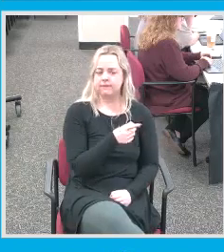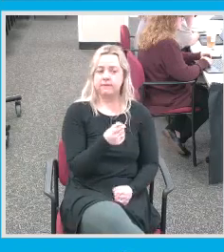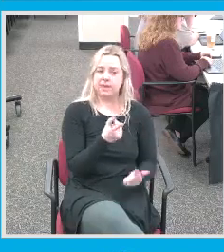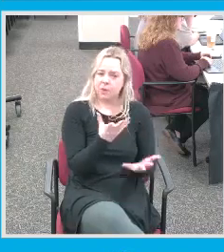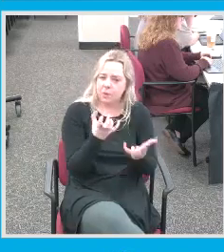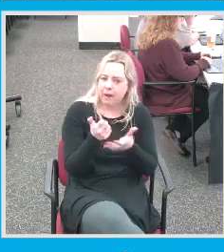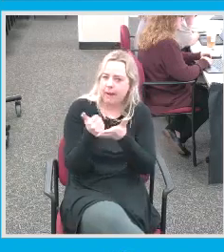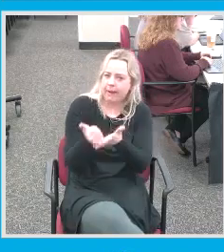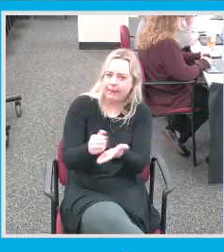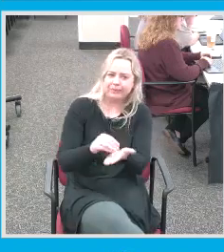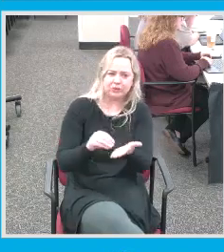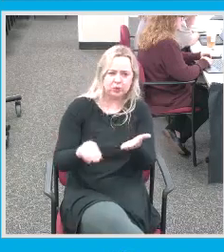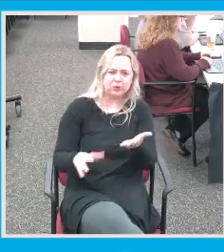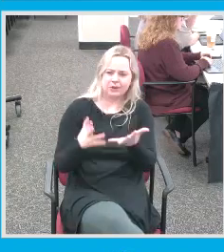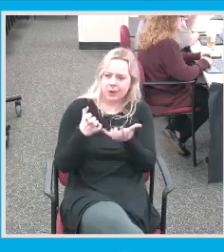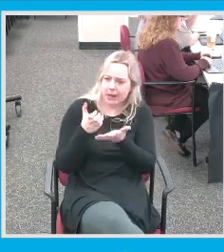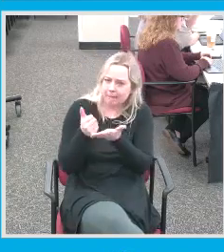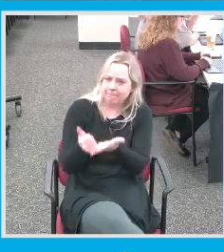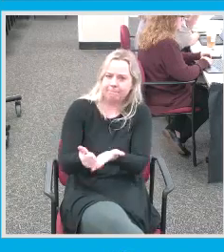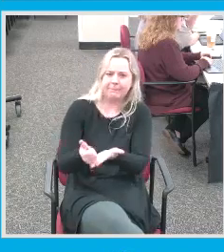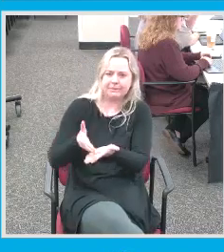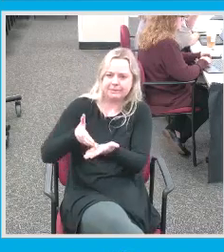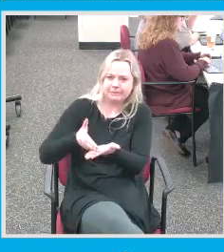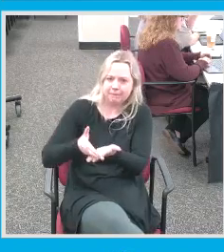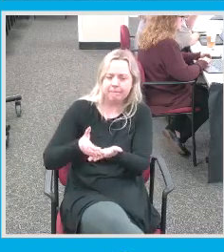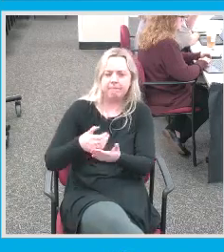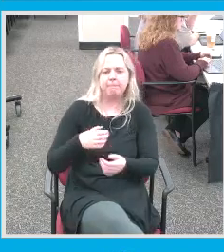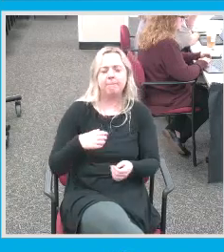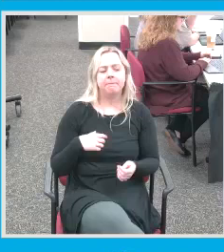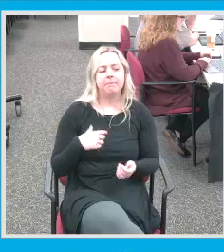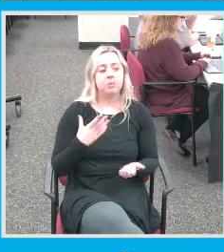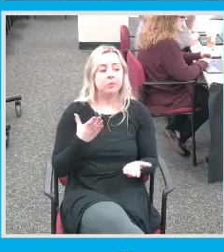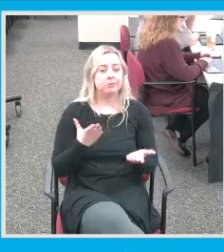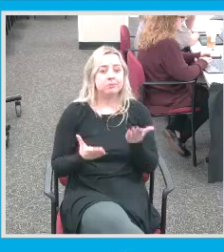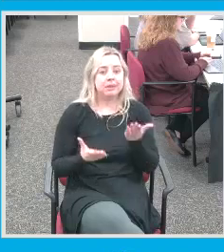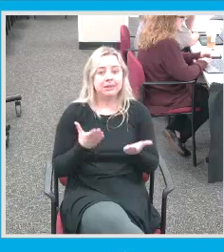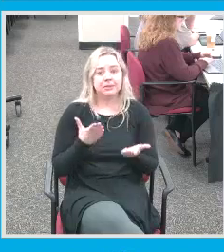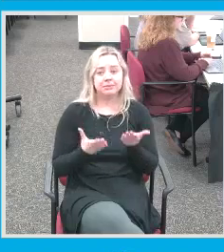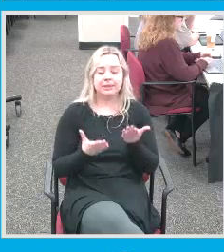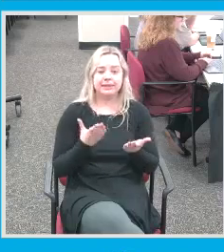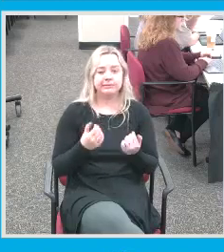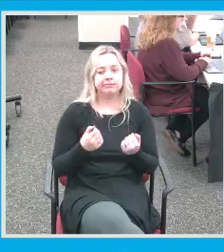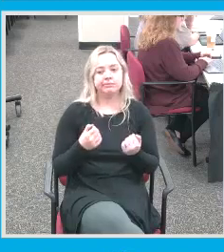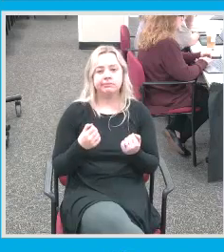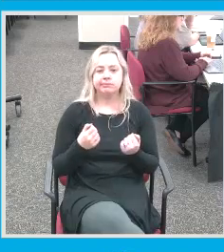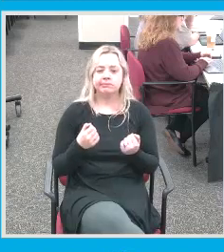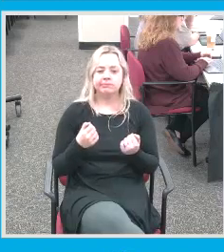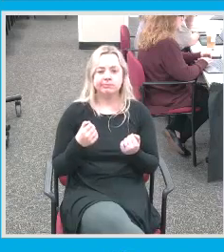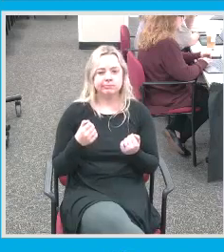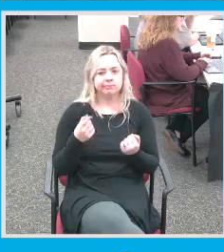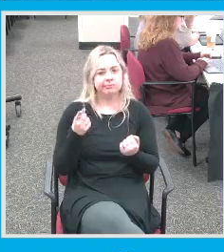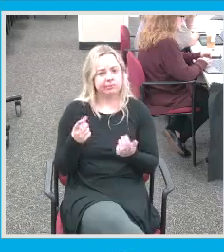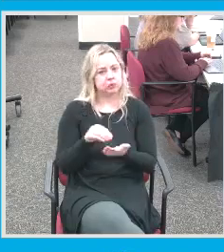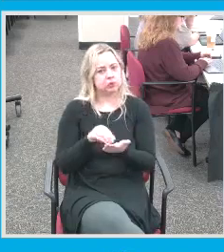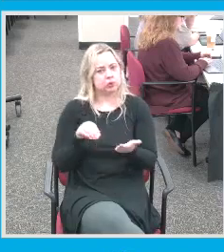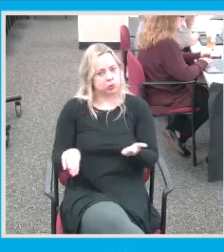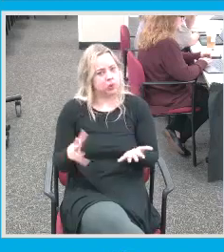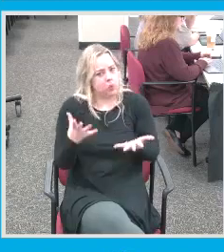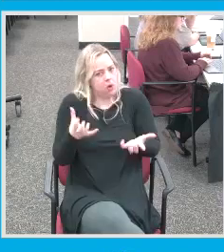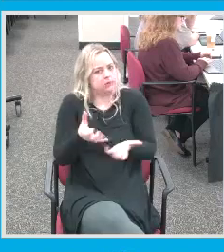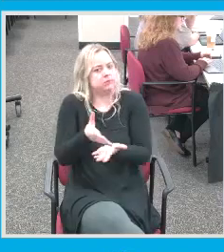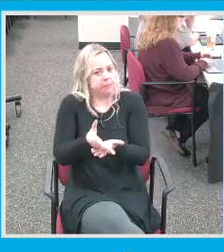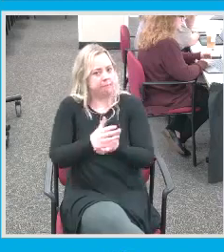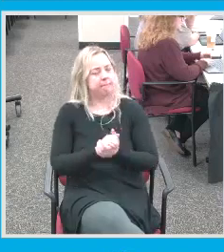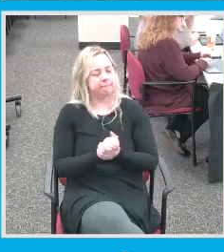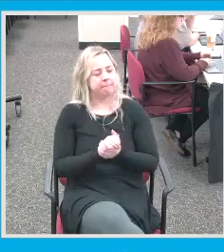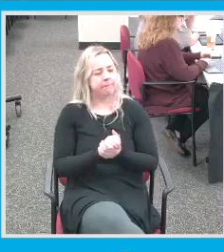these students quit or who may have tried and, don't want to further using tobacco. To the right